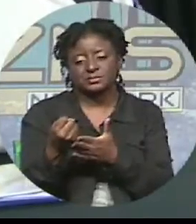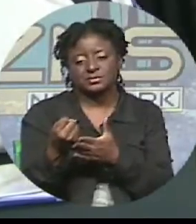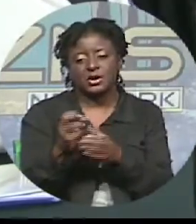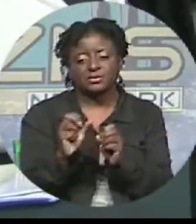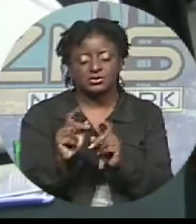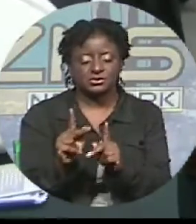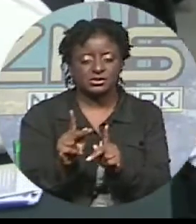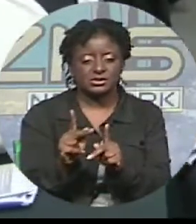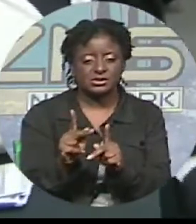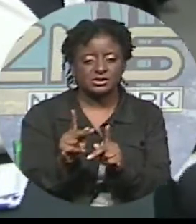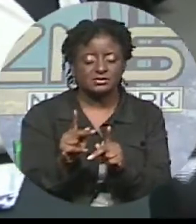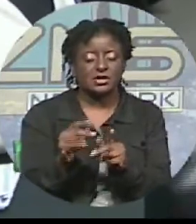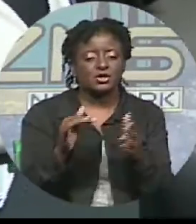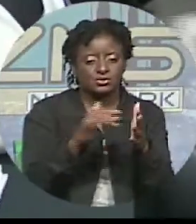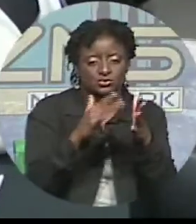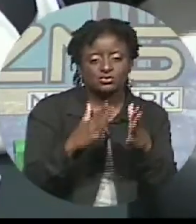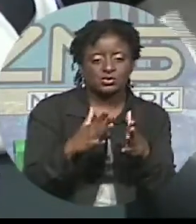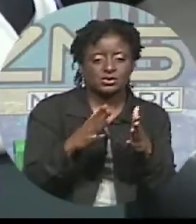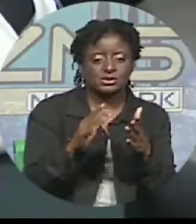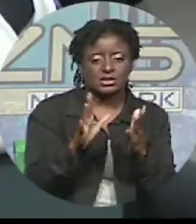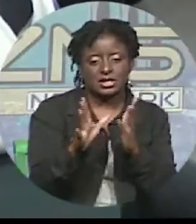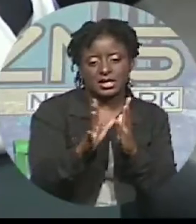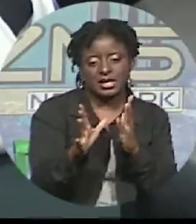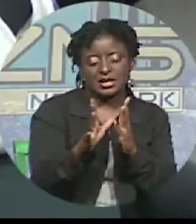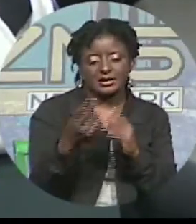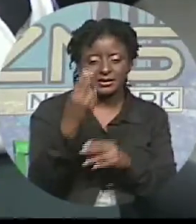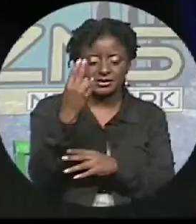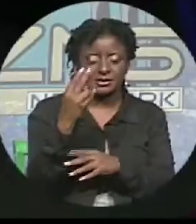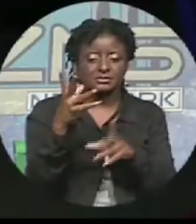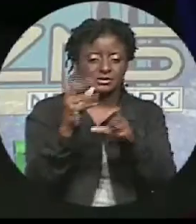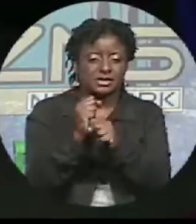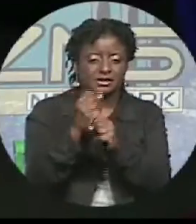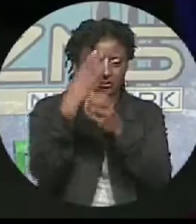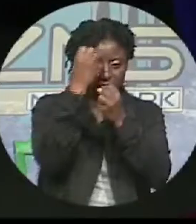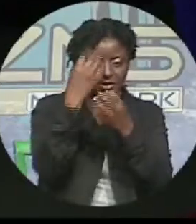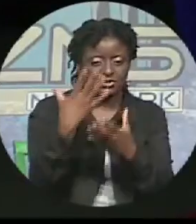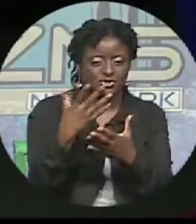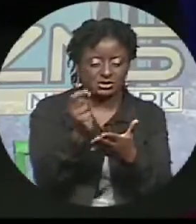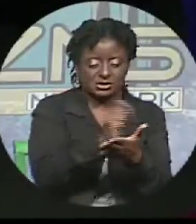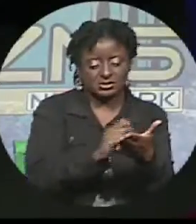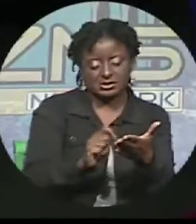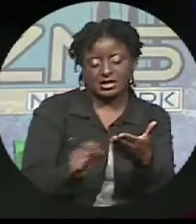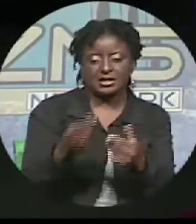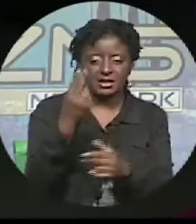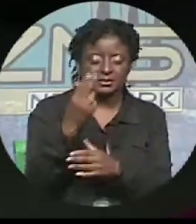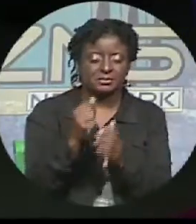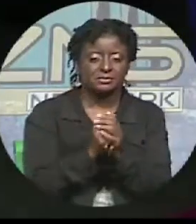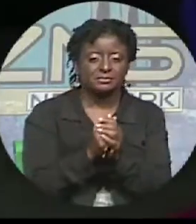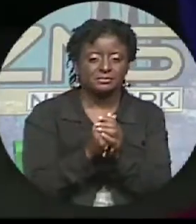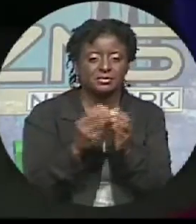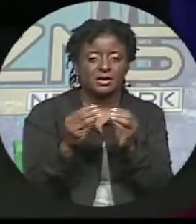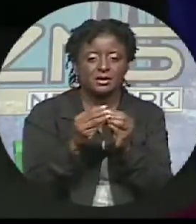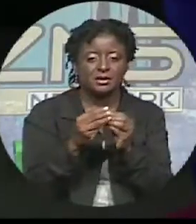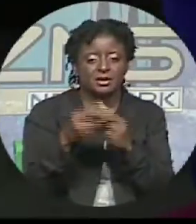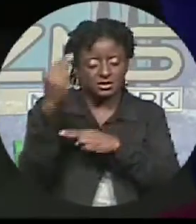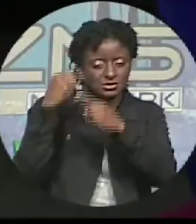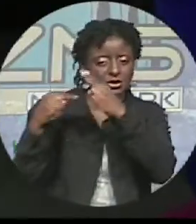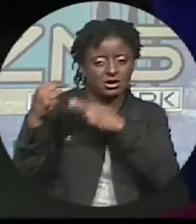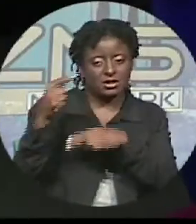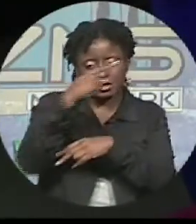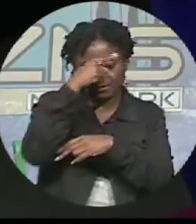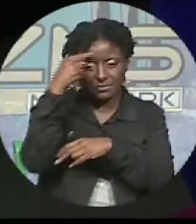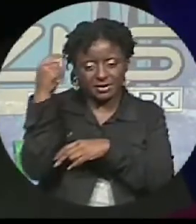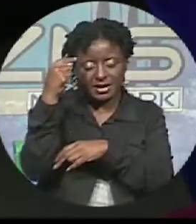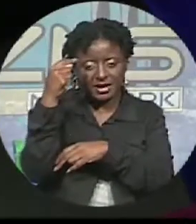opportunity, lining up at the different college stations to gather information and sign up. Historically Black, Florida-based Bethune-Cookman